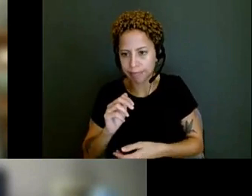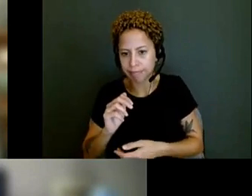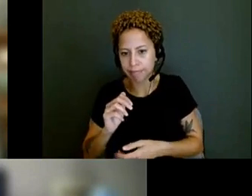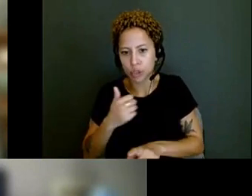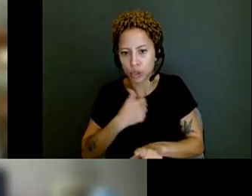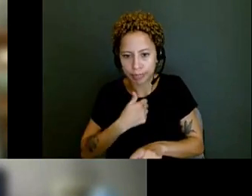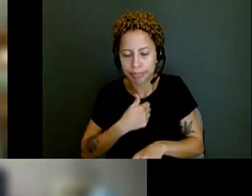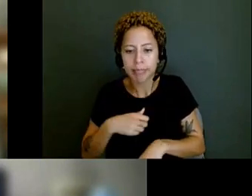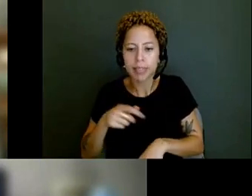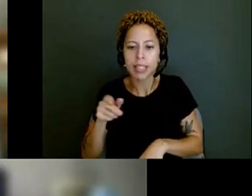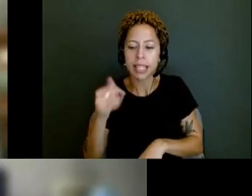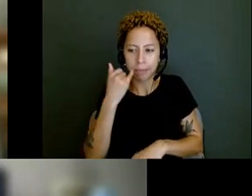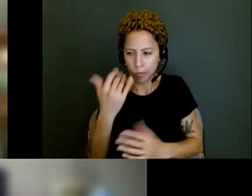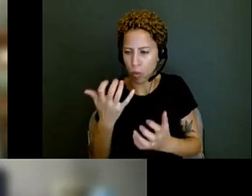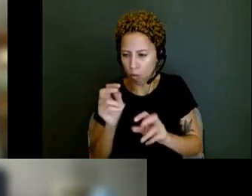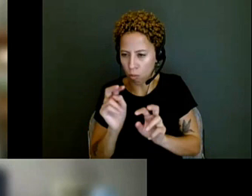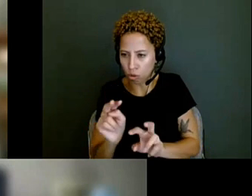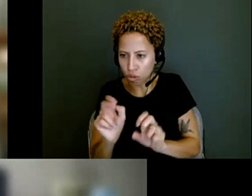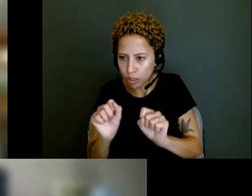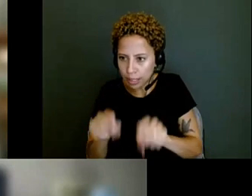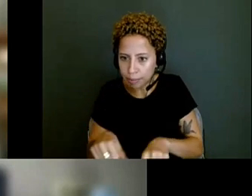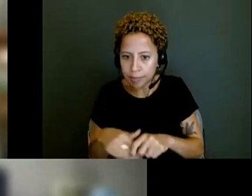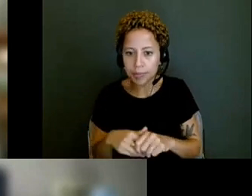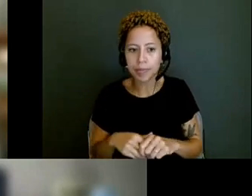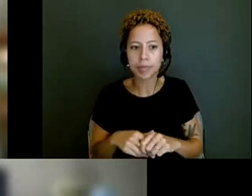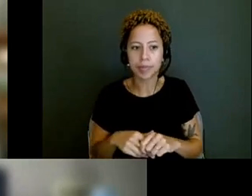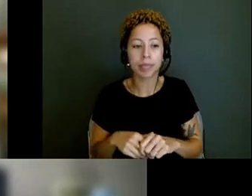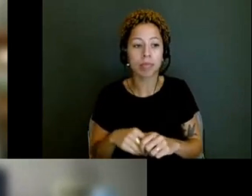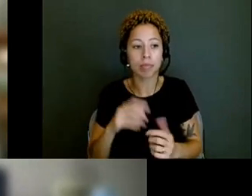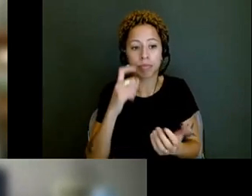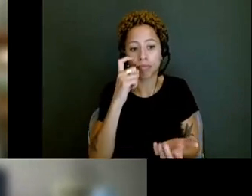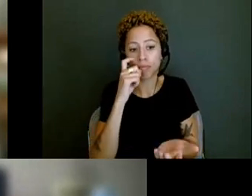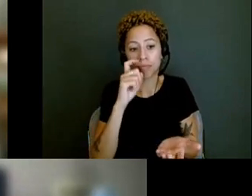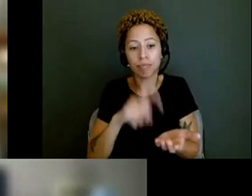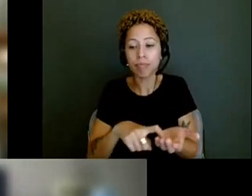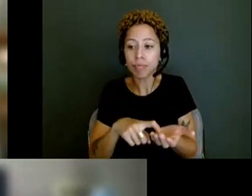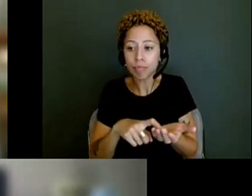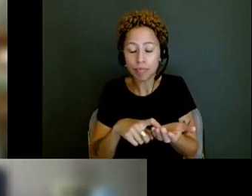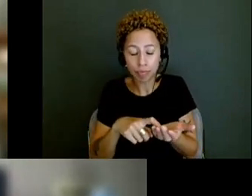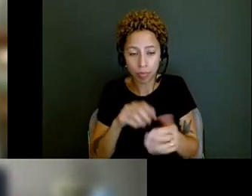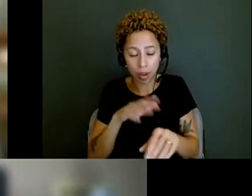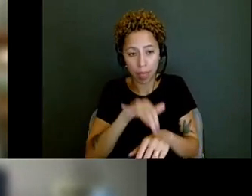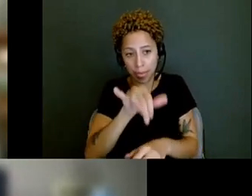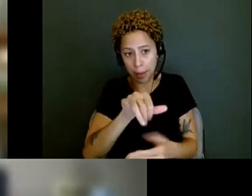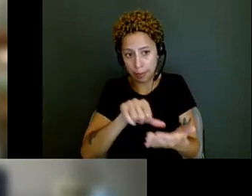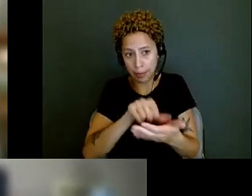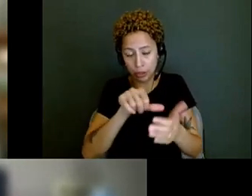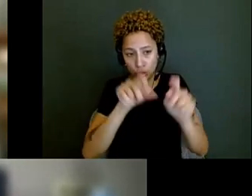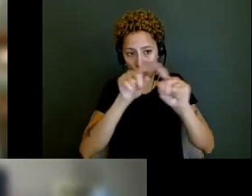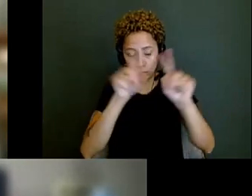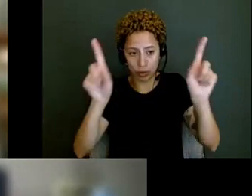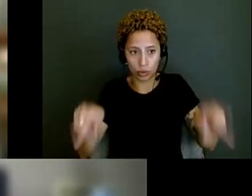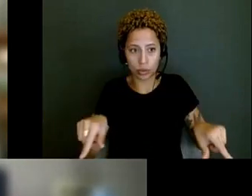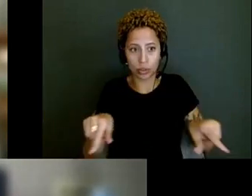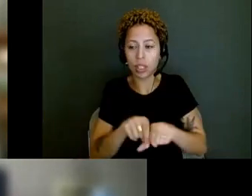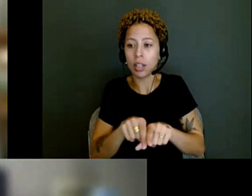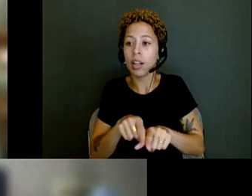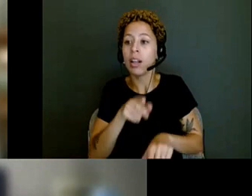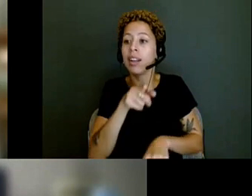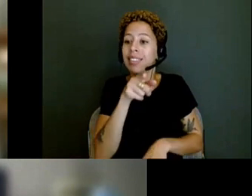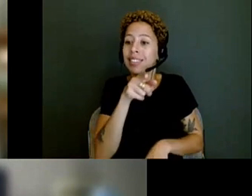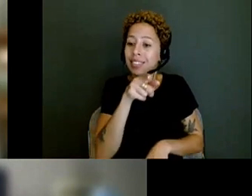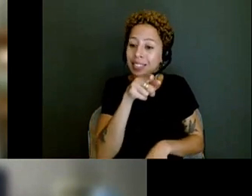desire. What you will notice on this page is that there's no way for the user, the person who's actually using the software, to delete